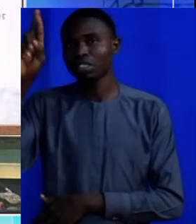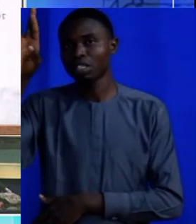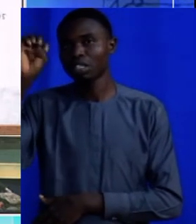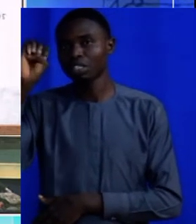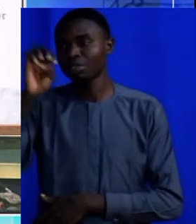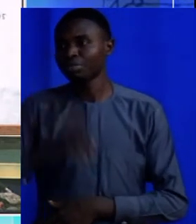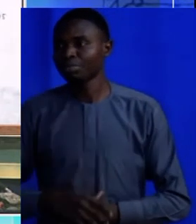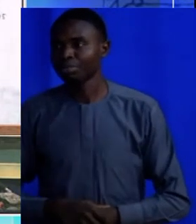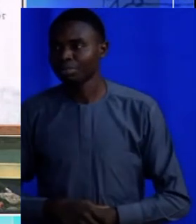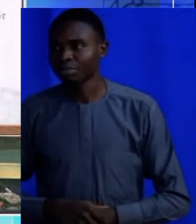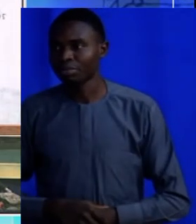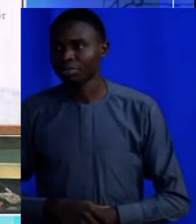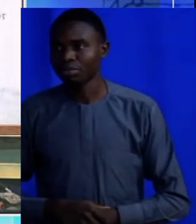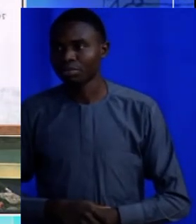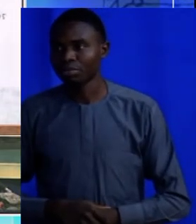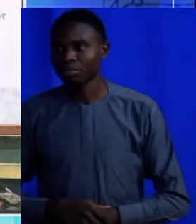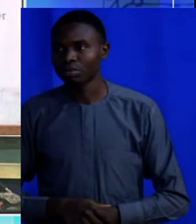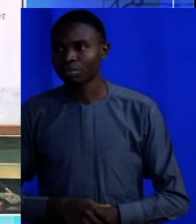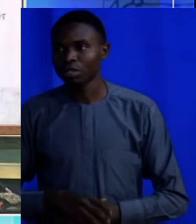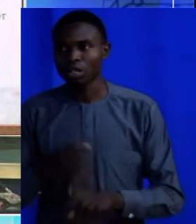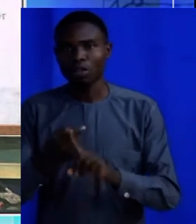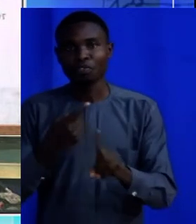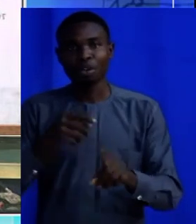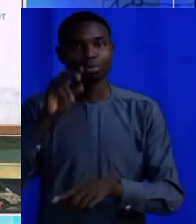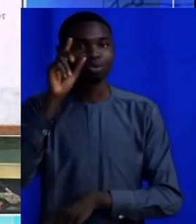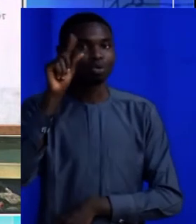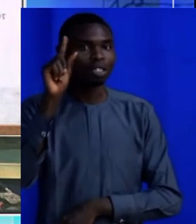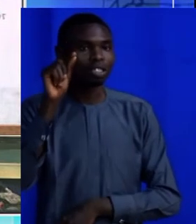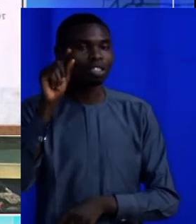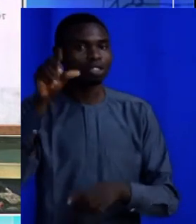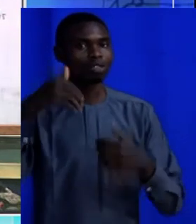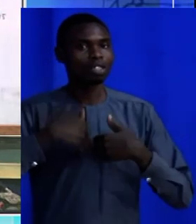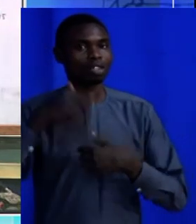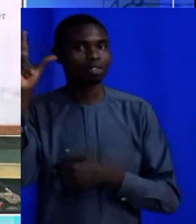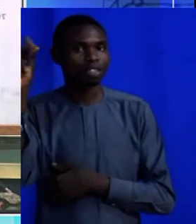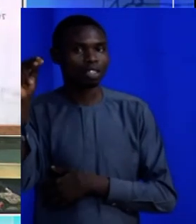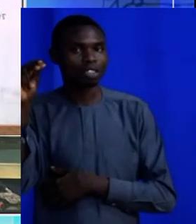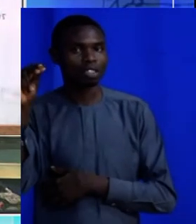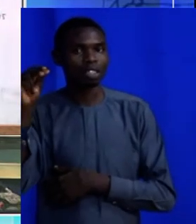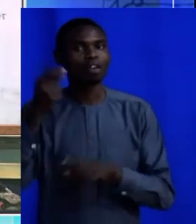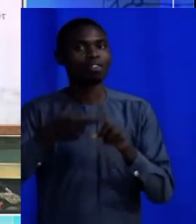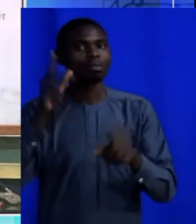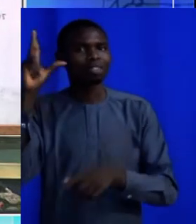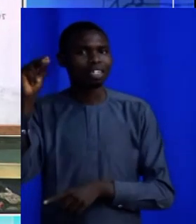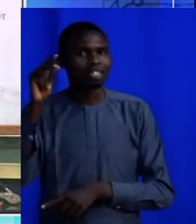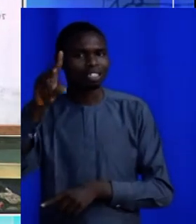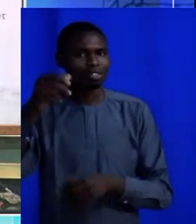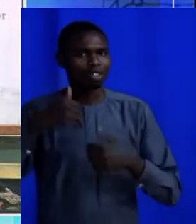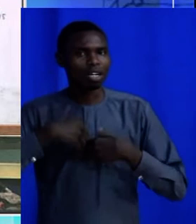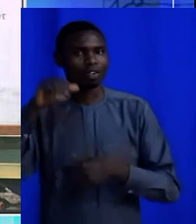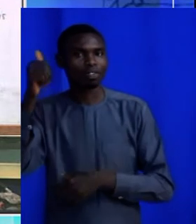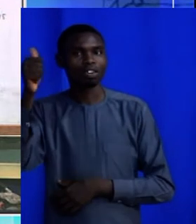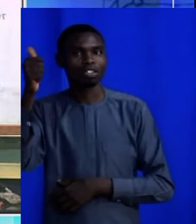farm, for production of cereal crops, especially rice, guinea